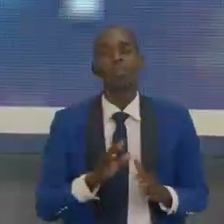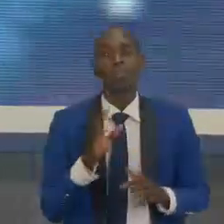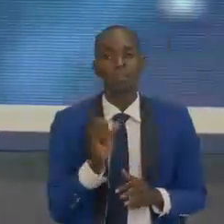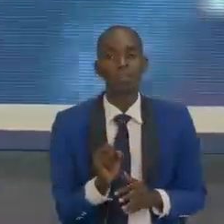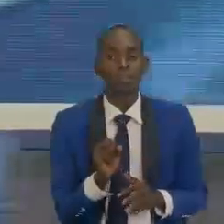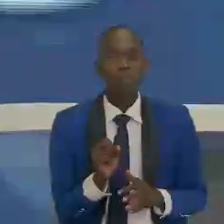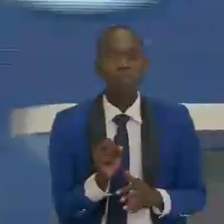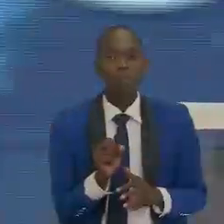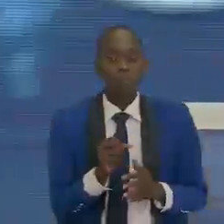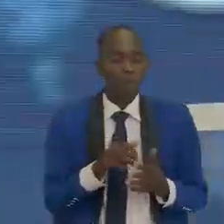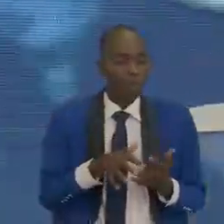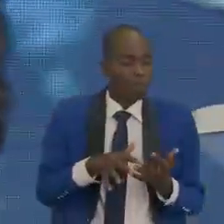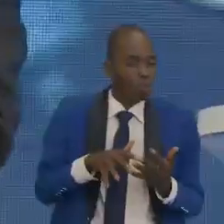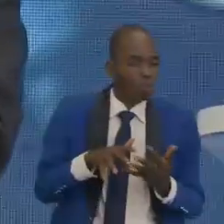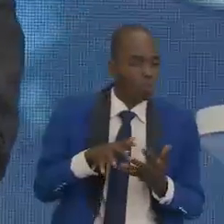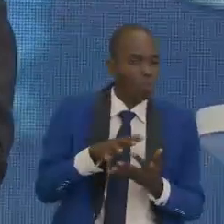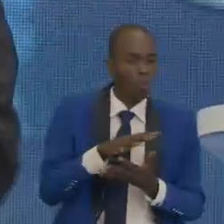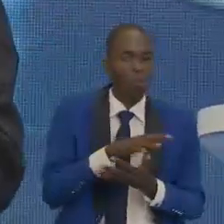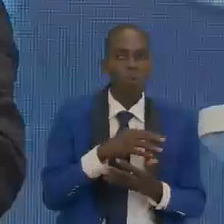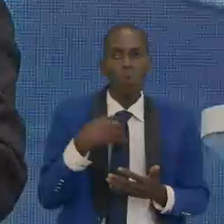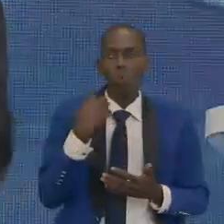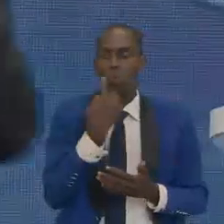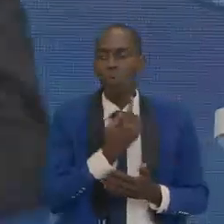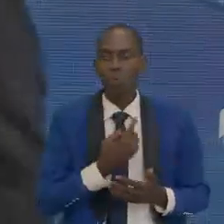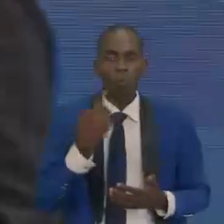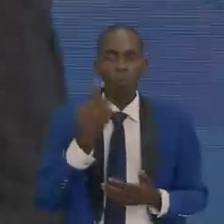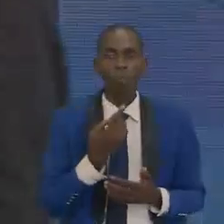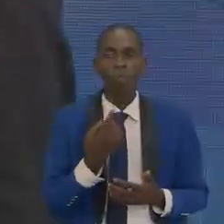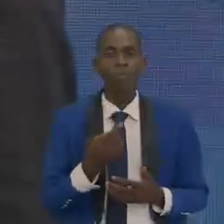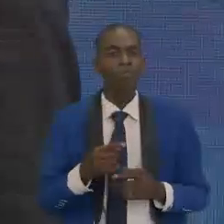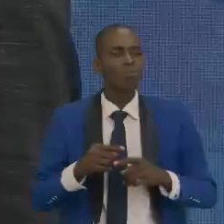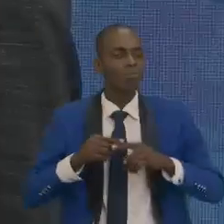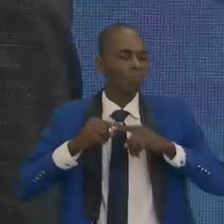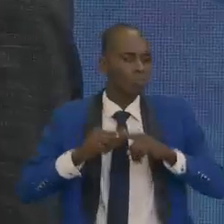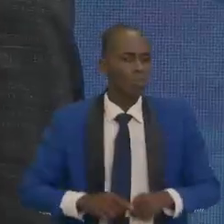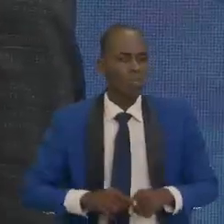those who labor on intoxicating drink.